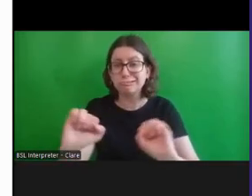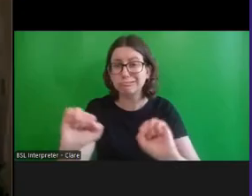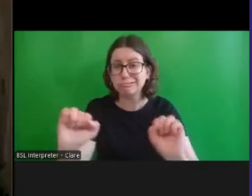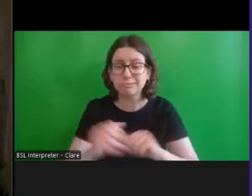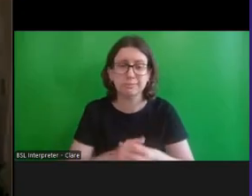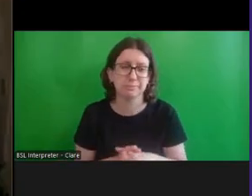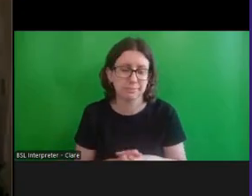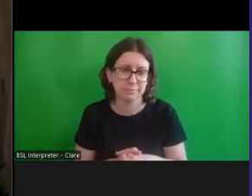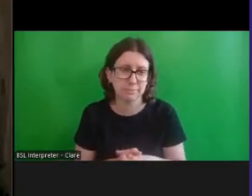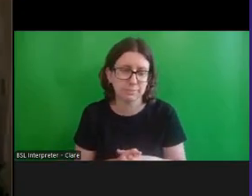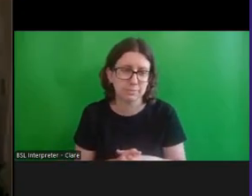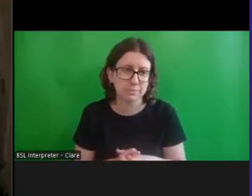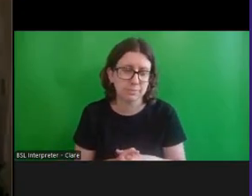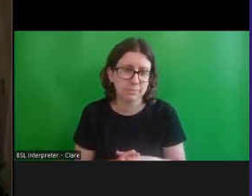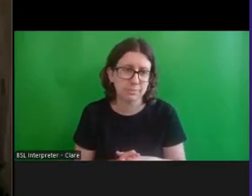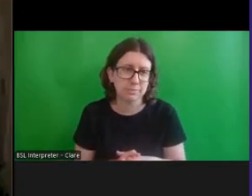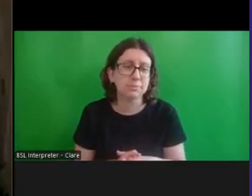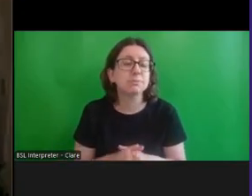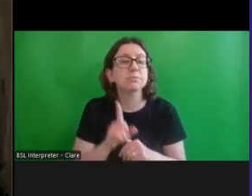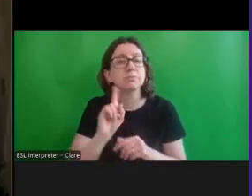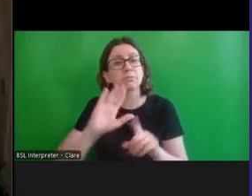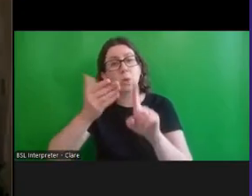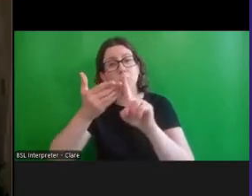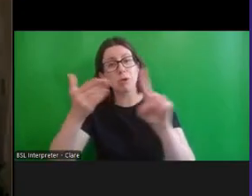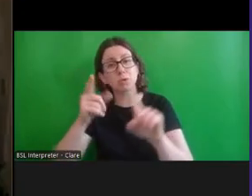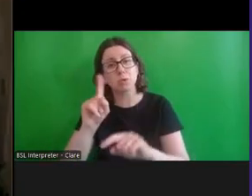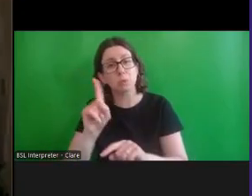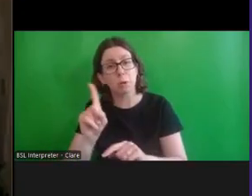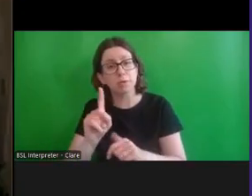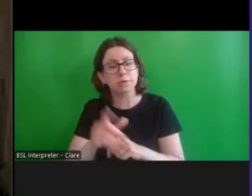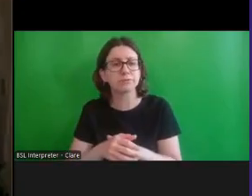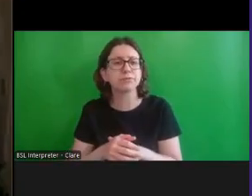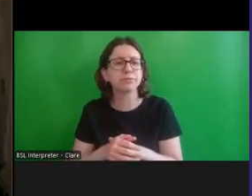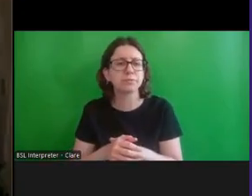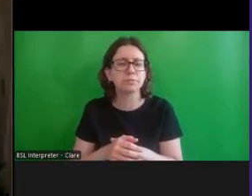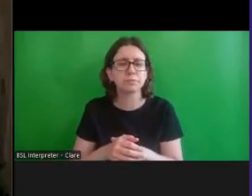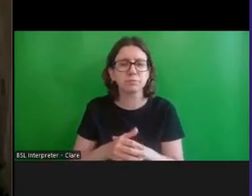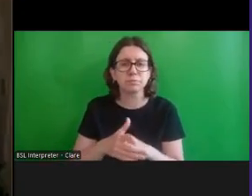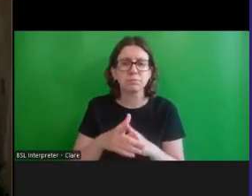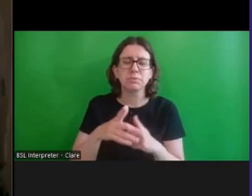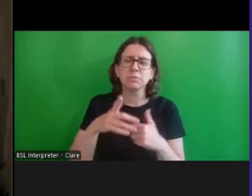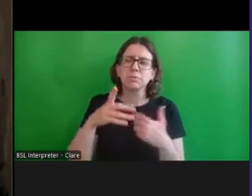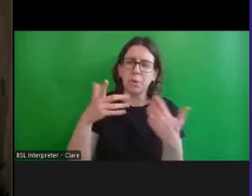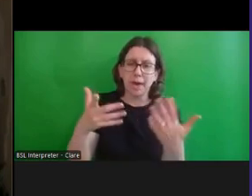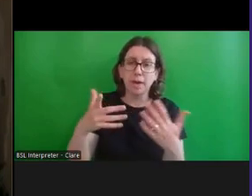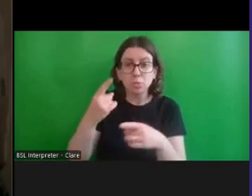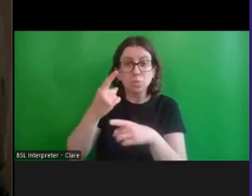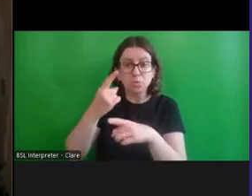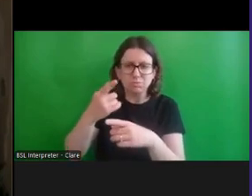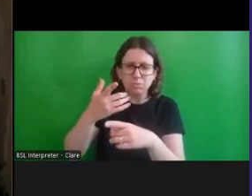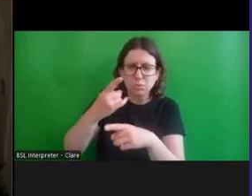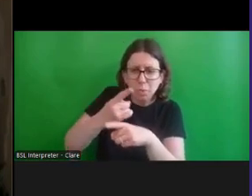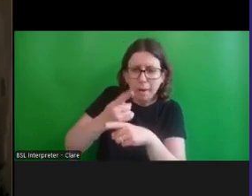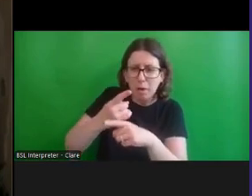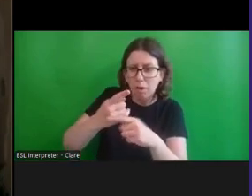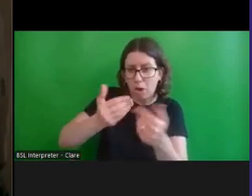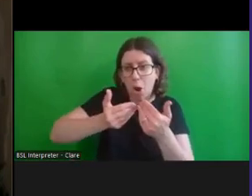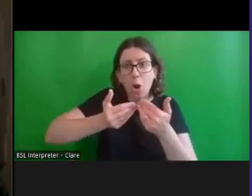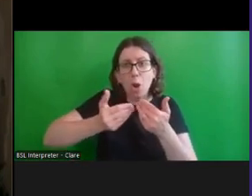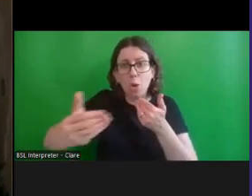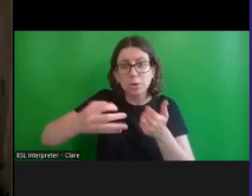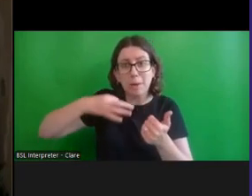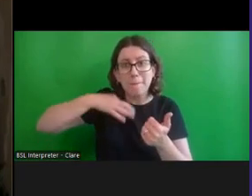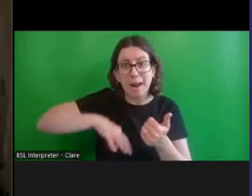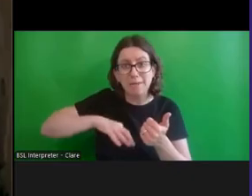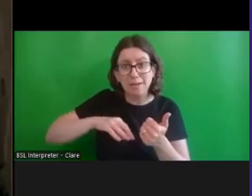So our approach for the campaign is to transition away from a conversation around the long-term benefits of reading to